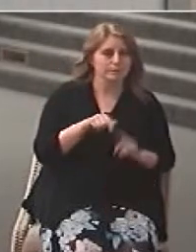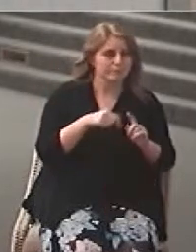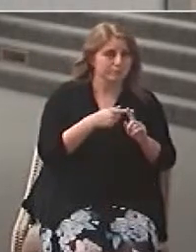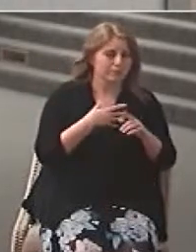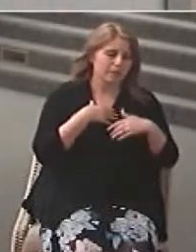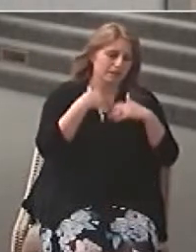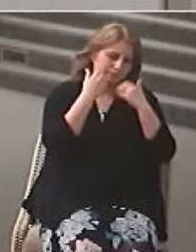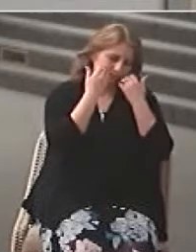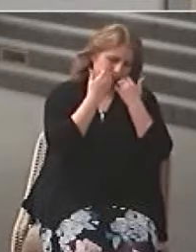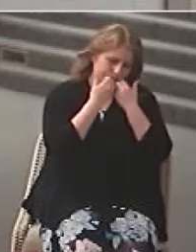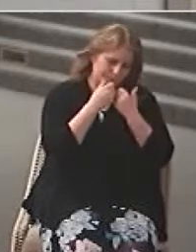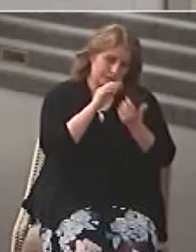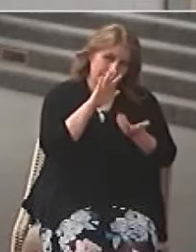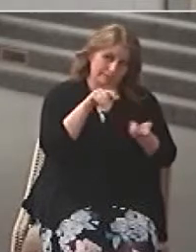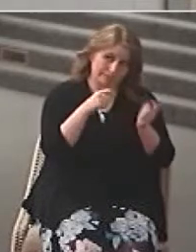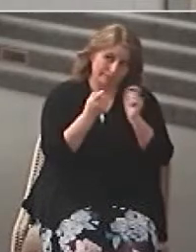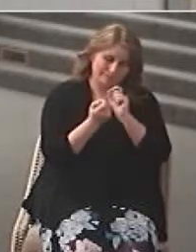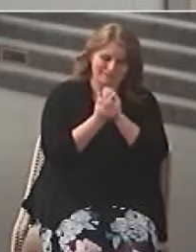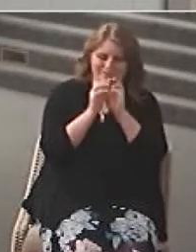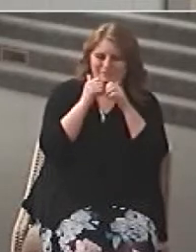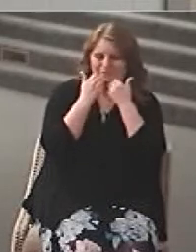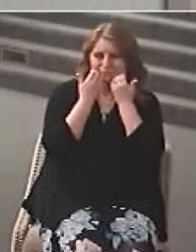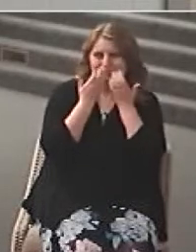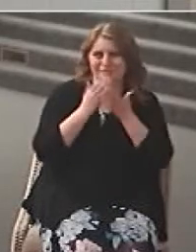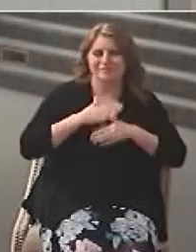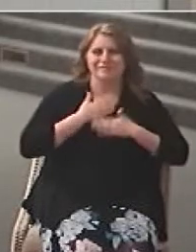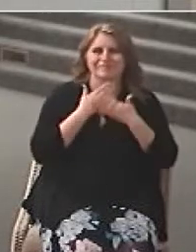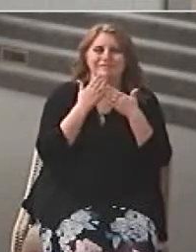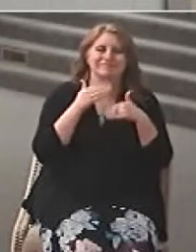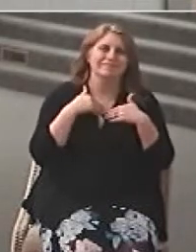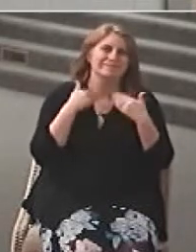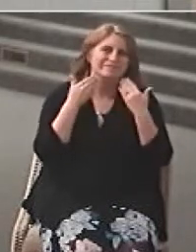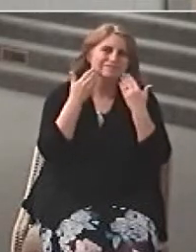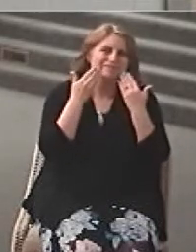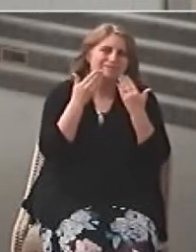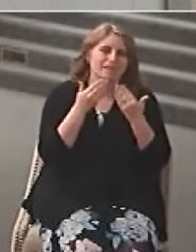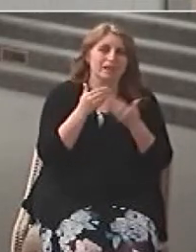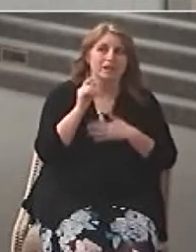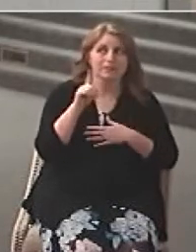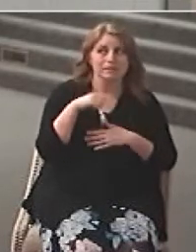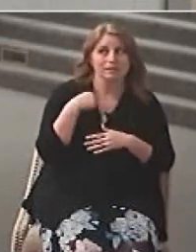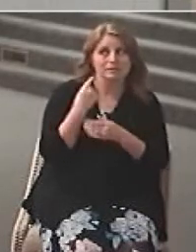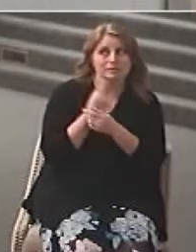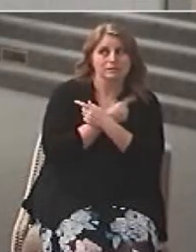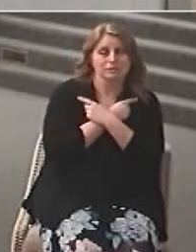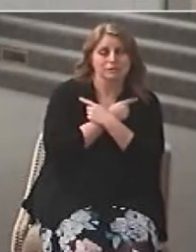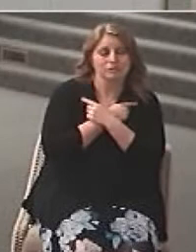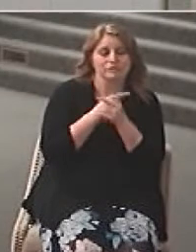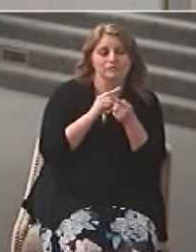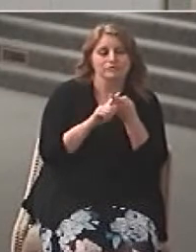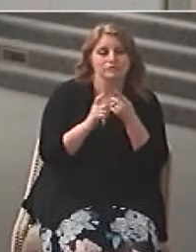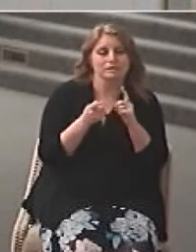glad when I am sad. The dearest friend